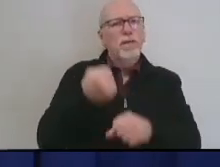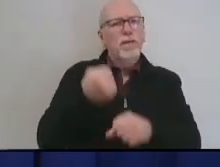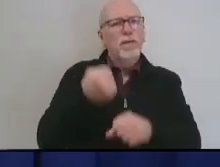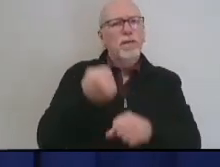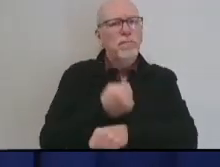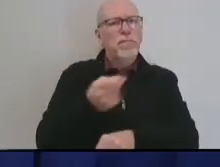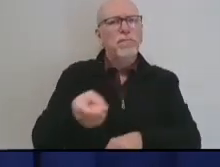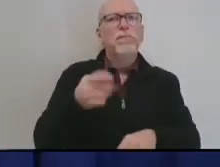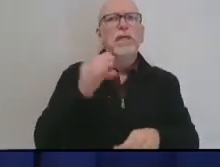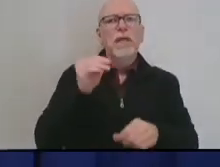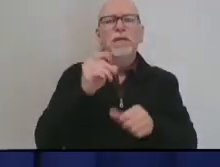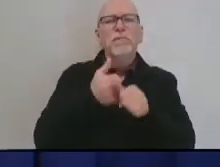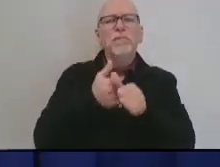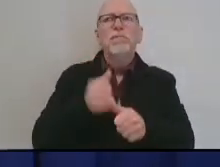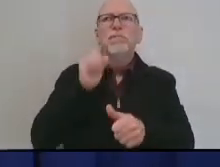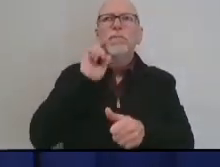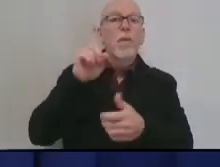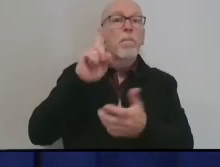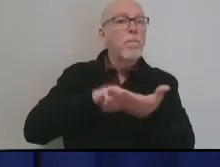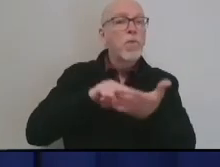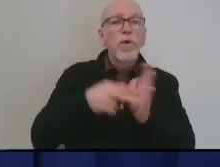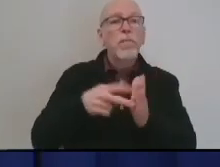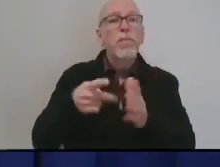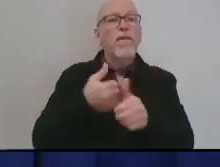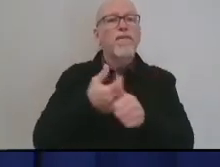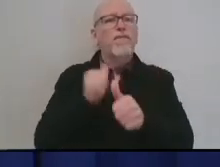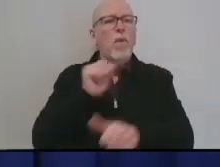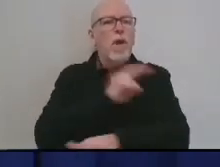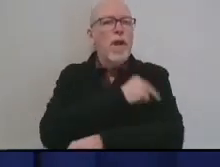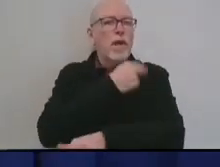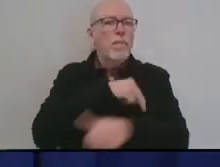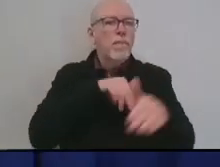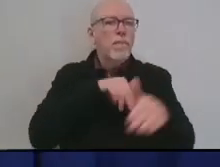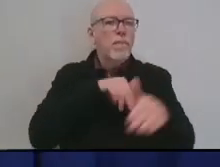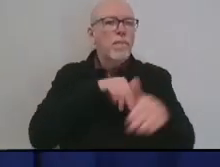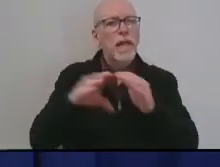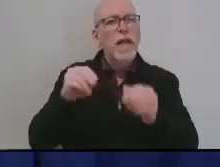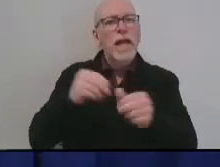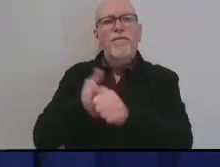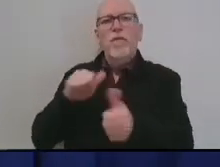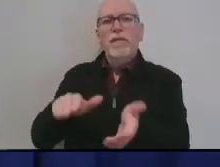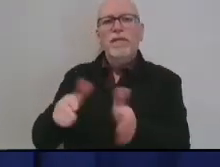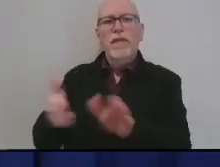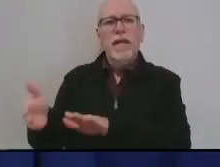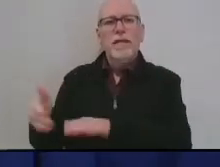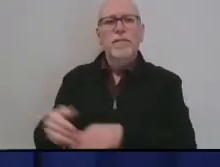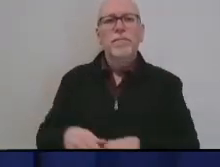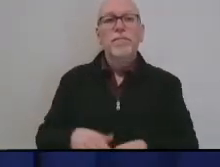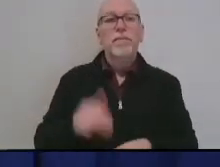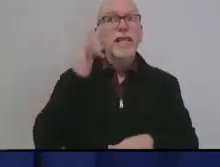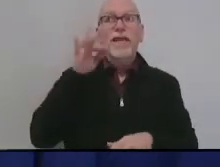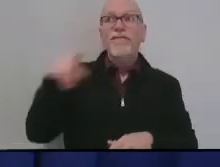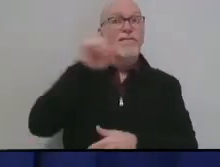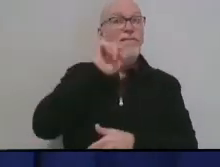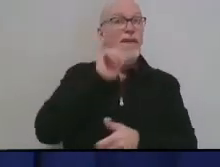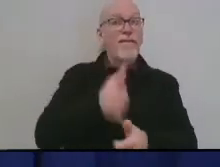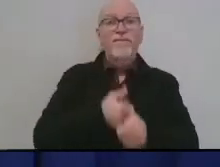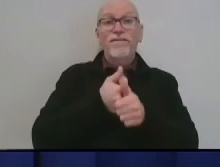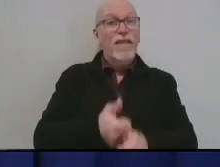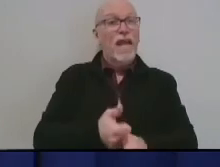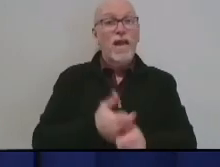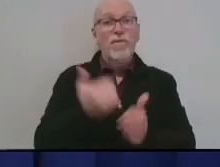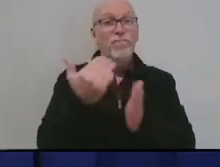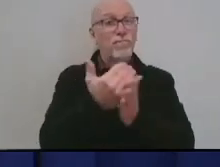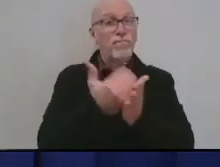hospitalizations and to save the most lives. And when clinics don't follow those guidelines, whether it's for overall